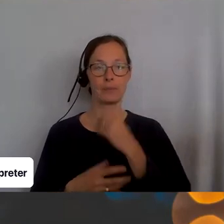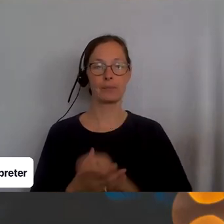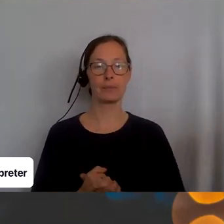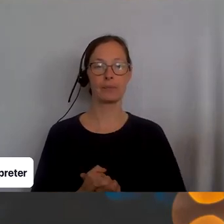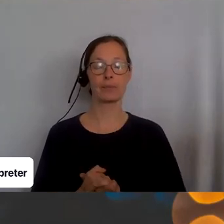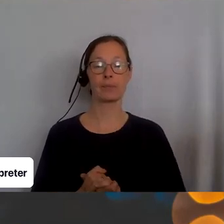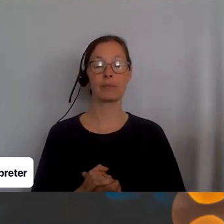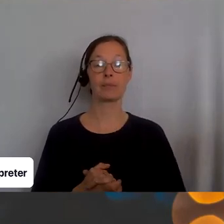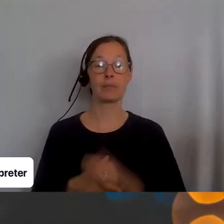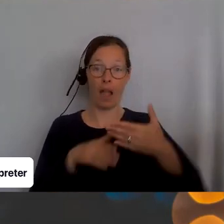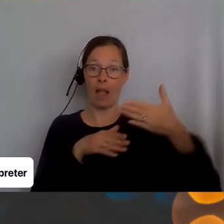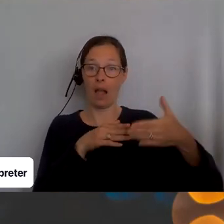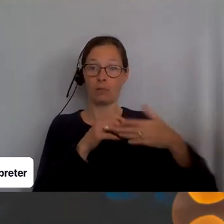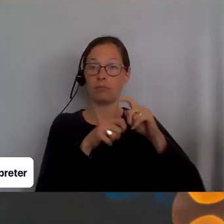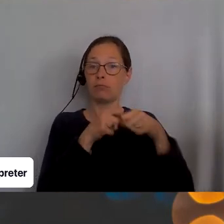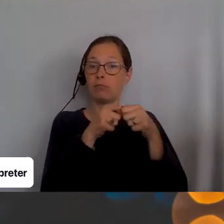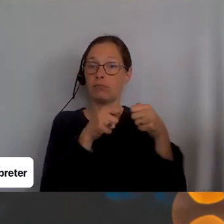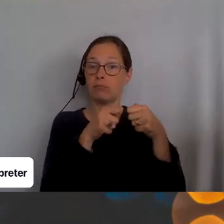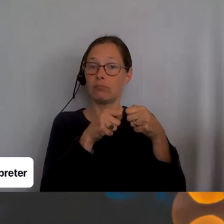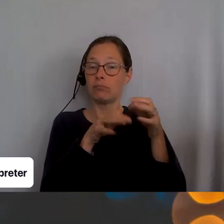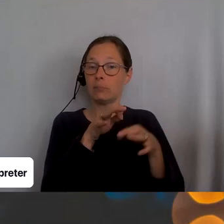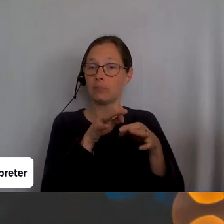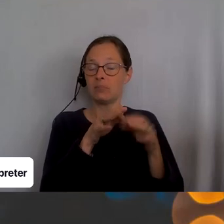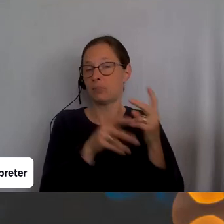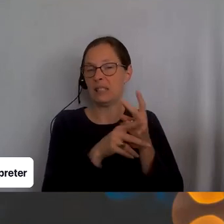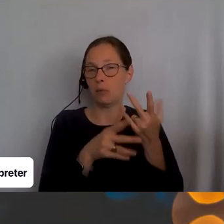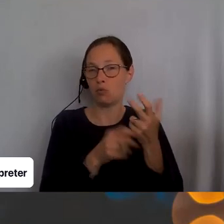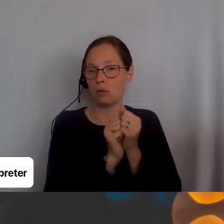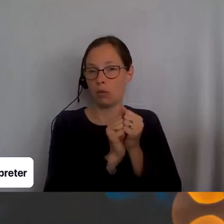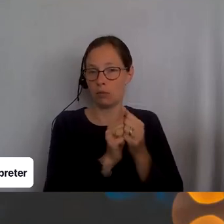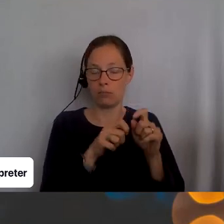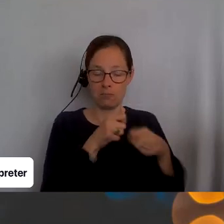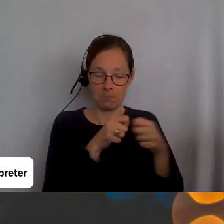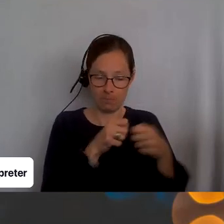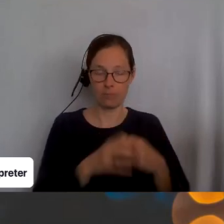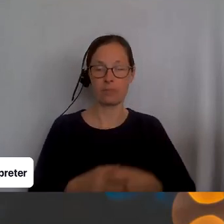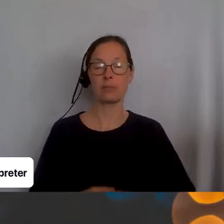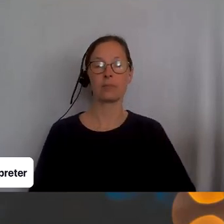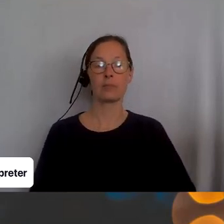Take those ends and just tie a little knot just to keep them together.